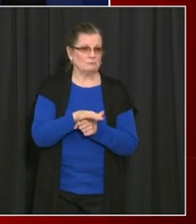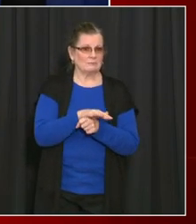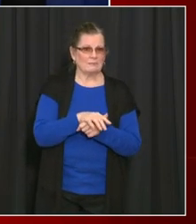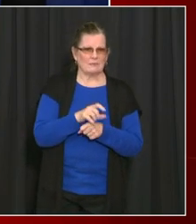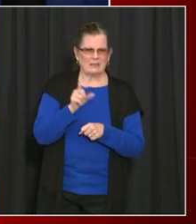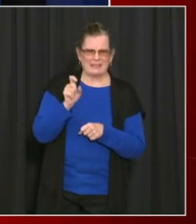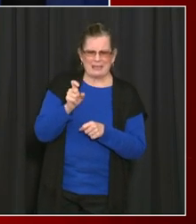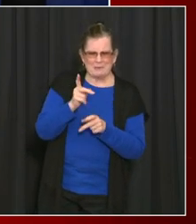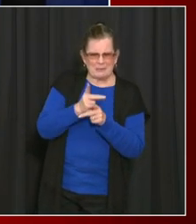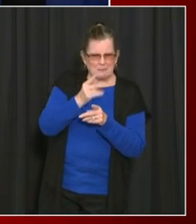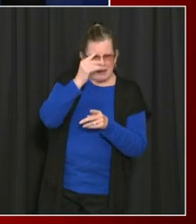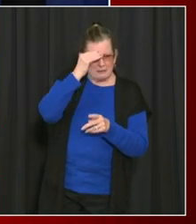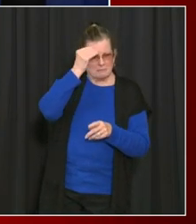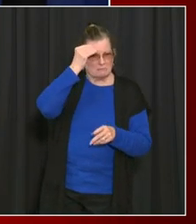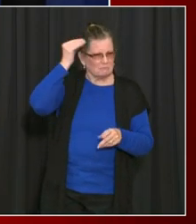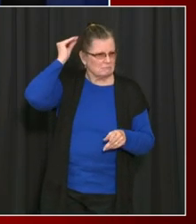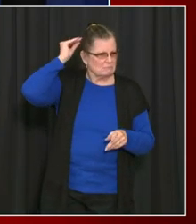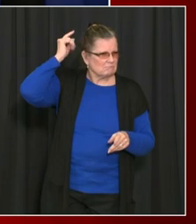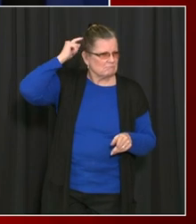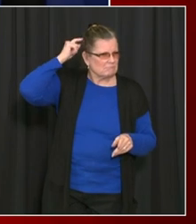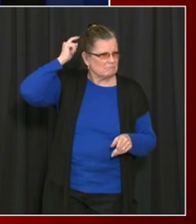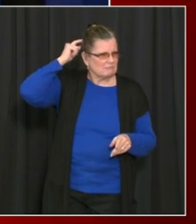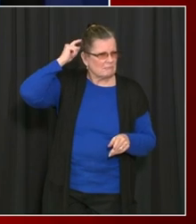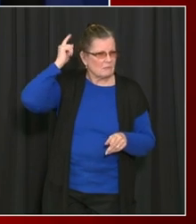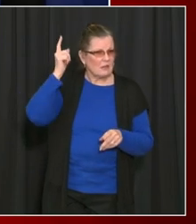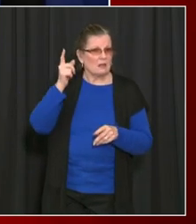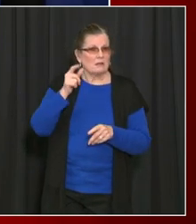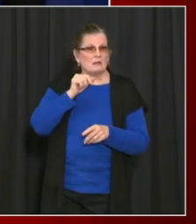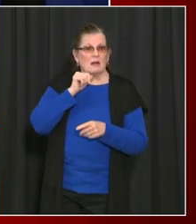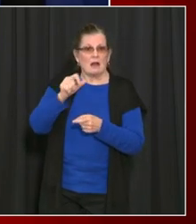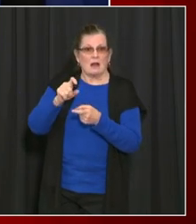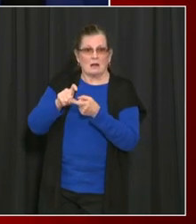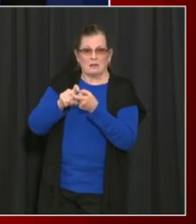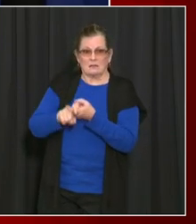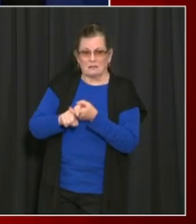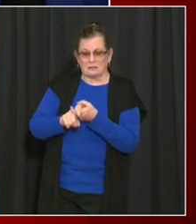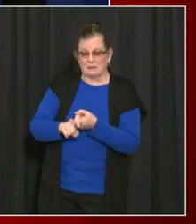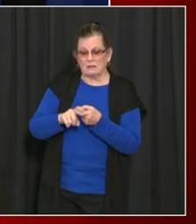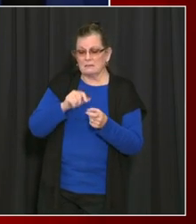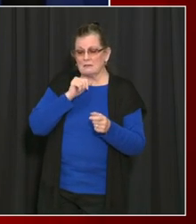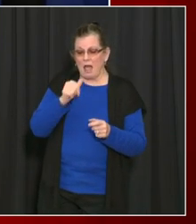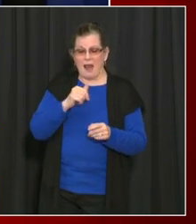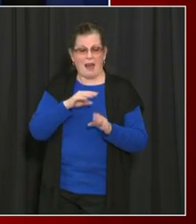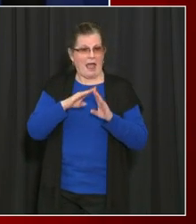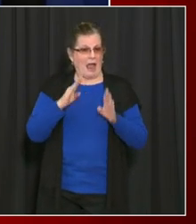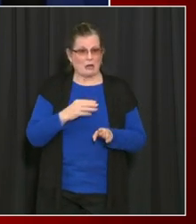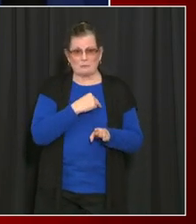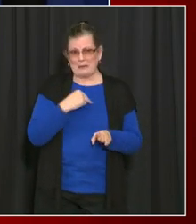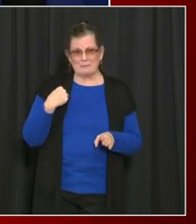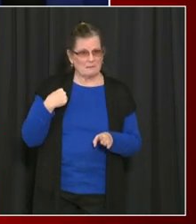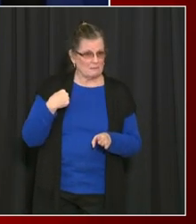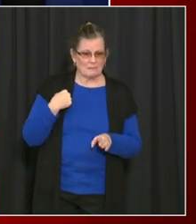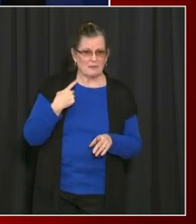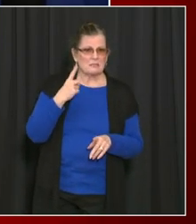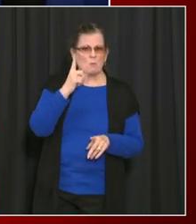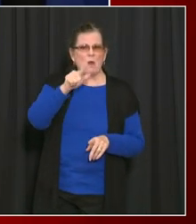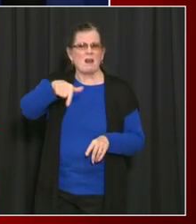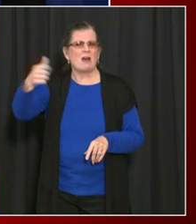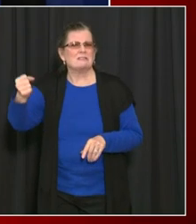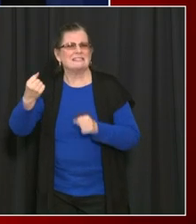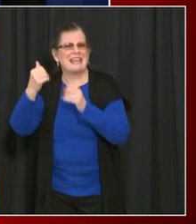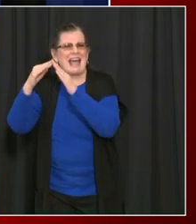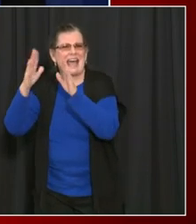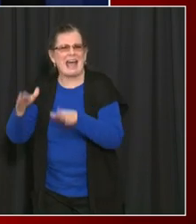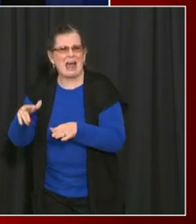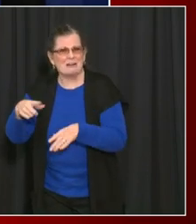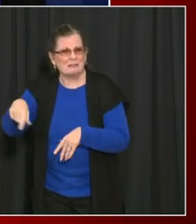be engaging with non-household members or visiting people outside of your household, that some of those